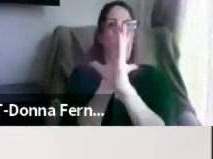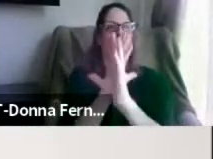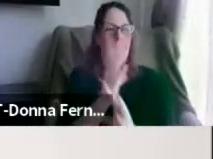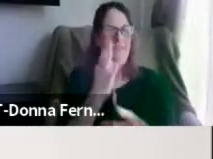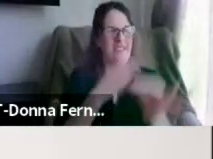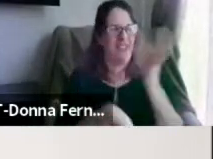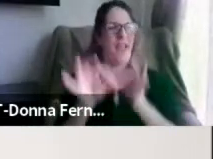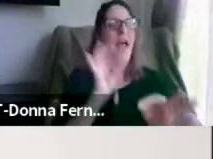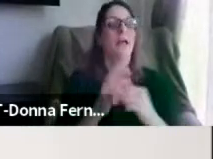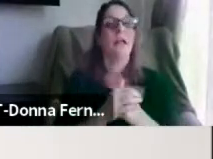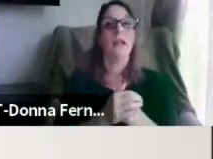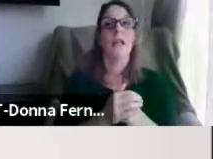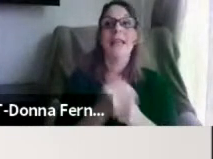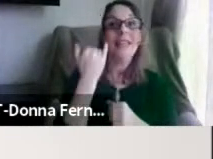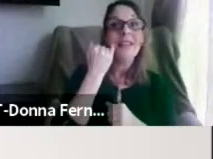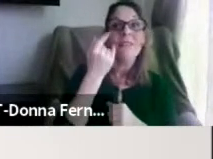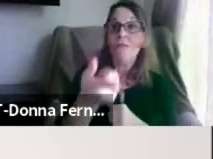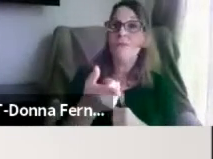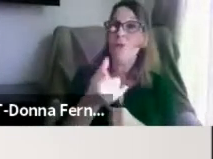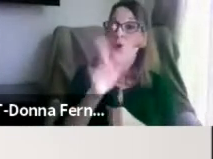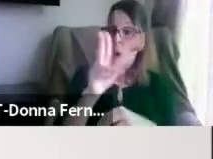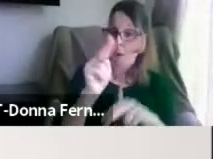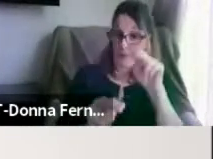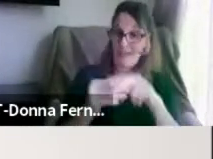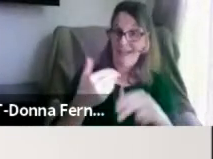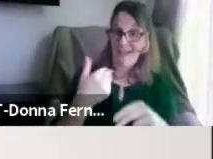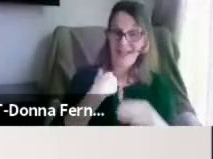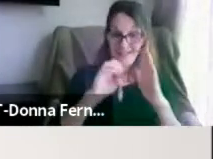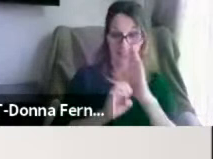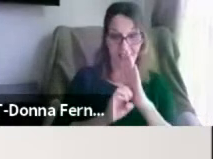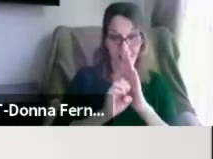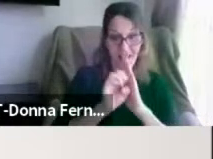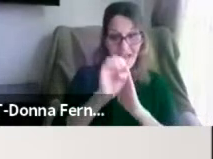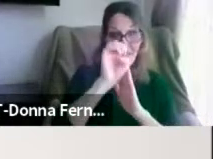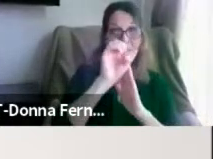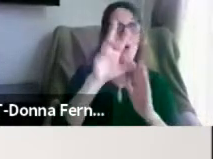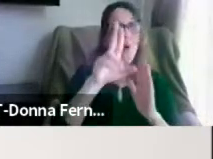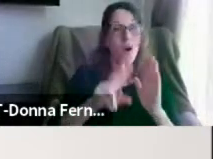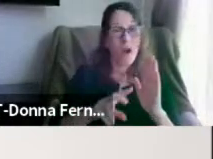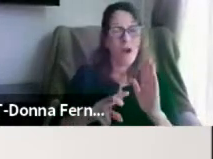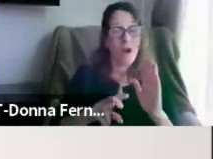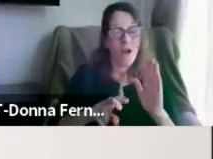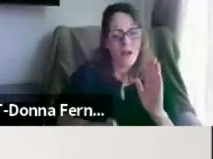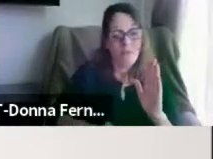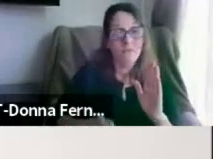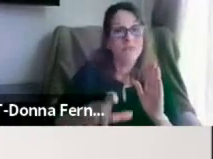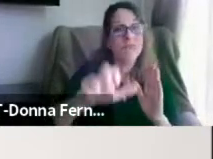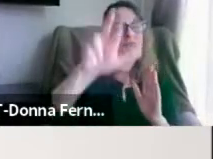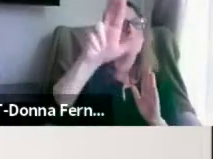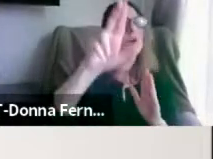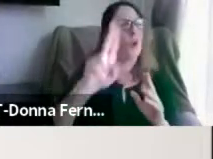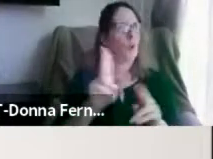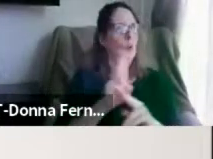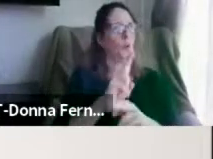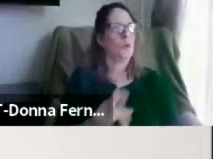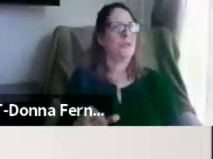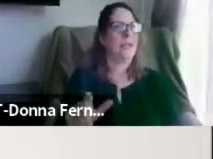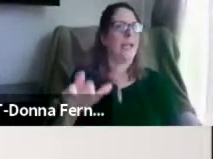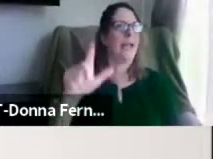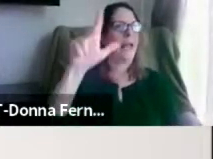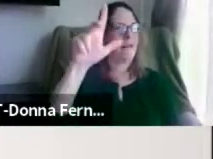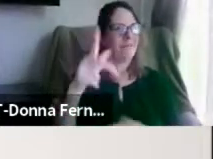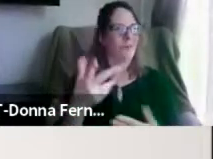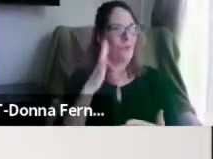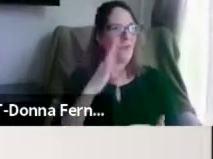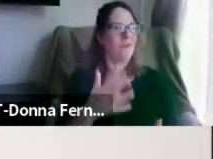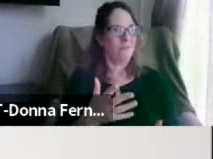If you have elevators or escalators in your building, encourage your staff to take the stairs when possible. In addition to being a little bit